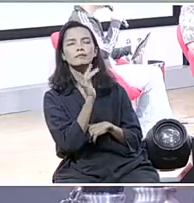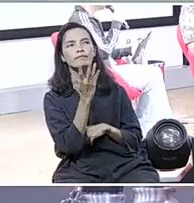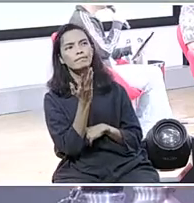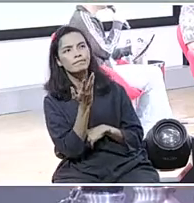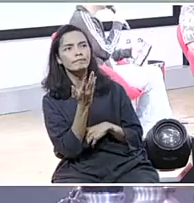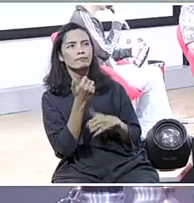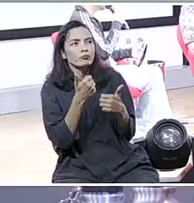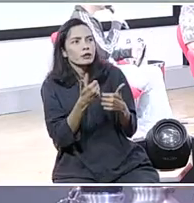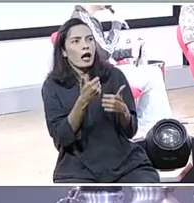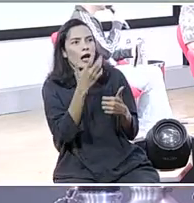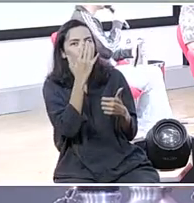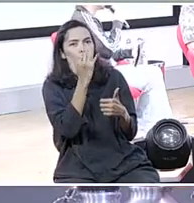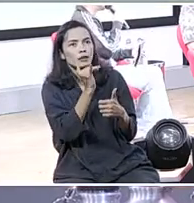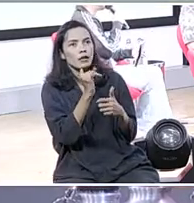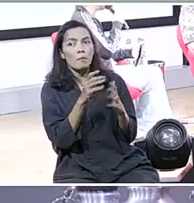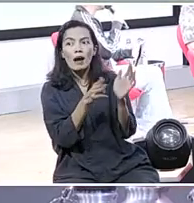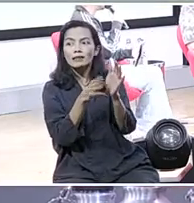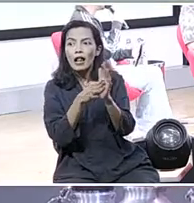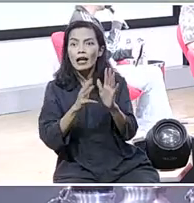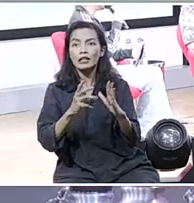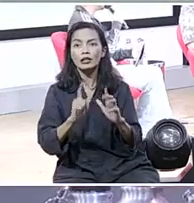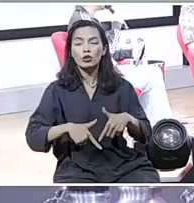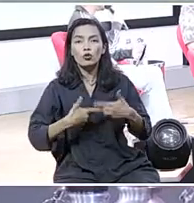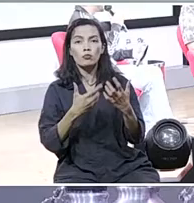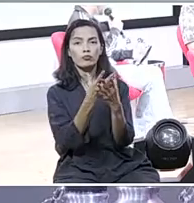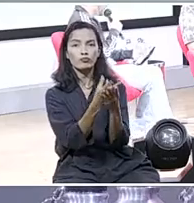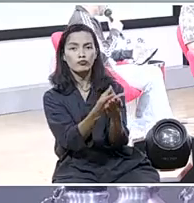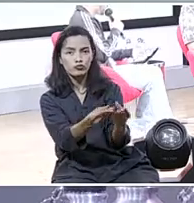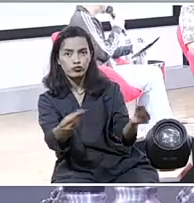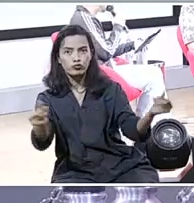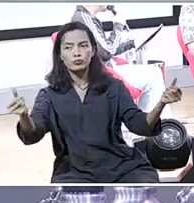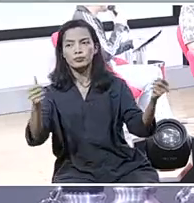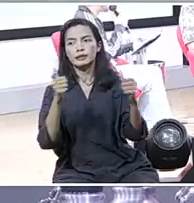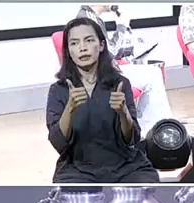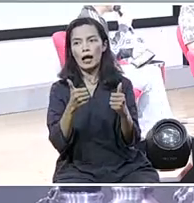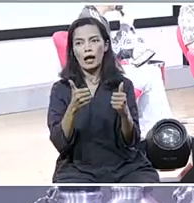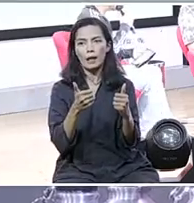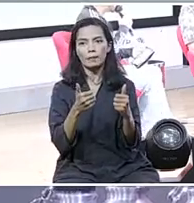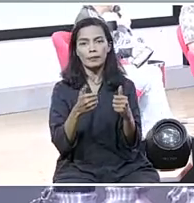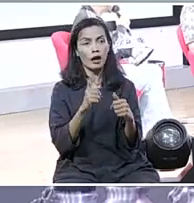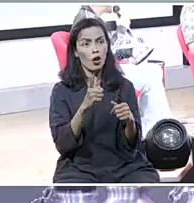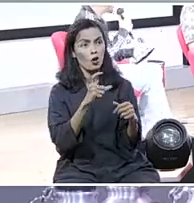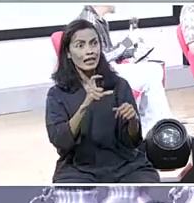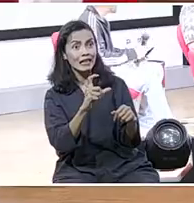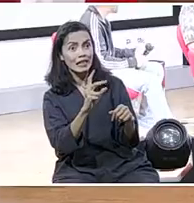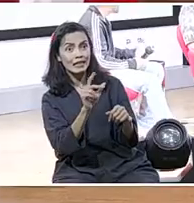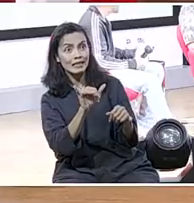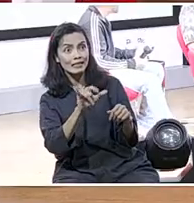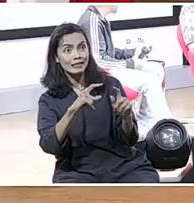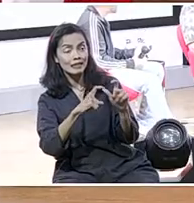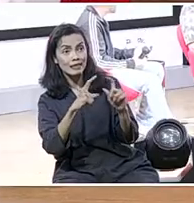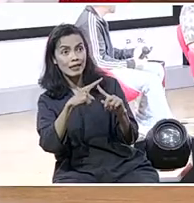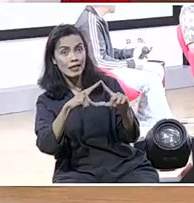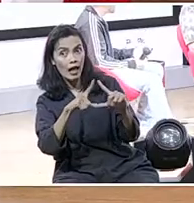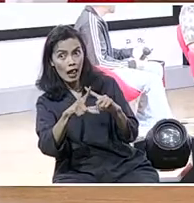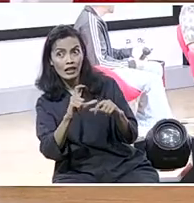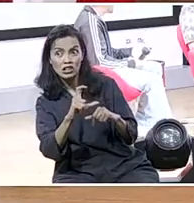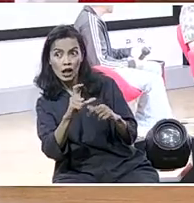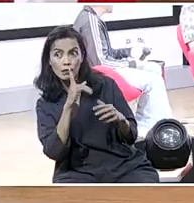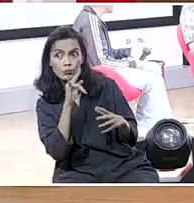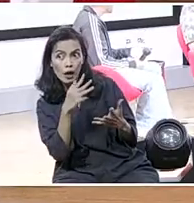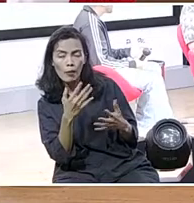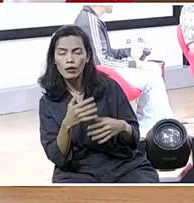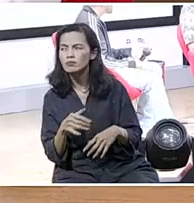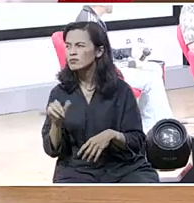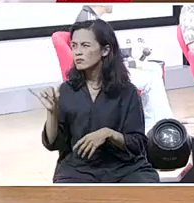to face the actually problems in life, the challenges in life as well. Crystal, what about you? I mean, I can agree completely with